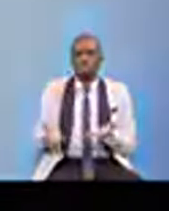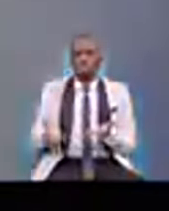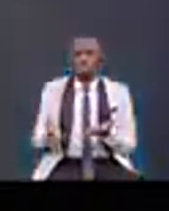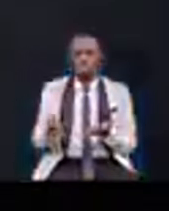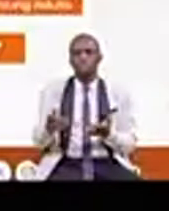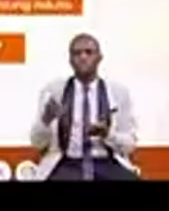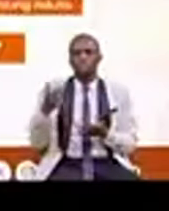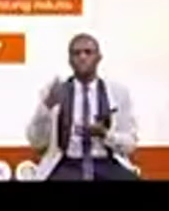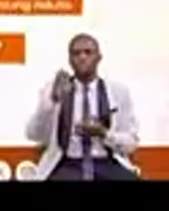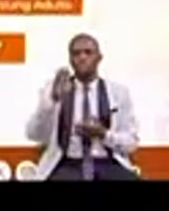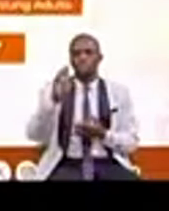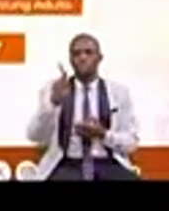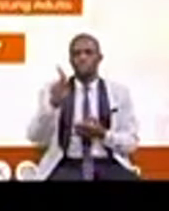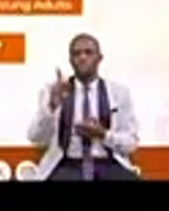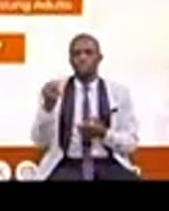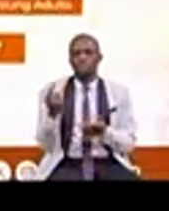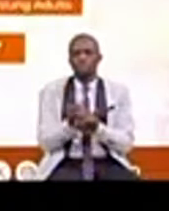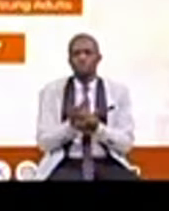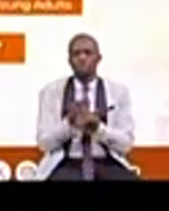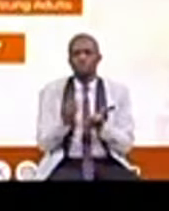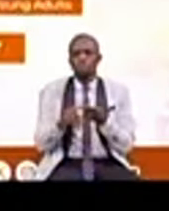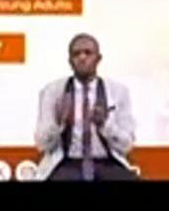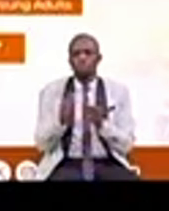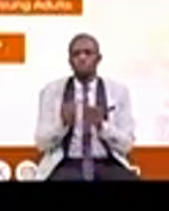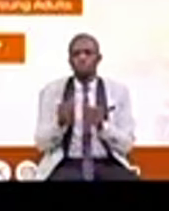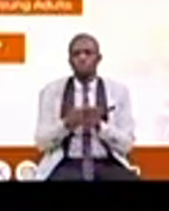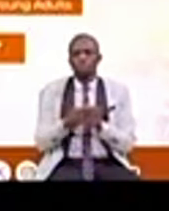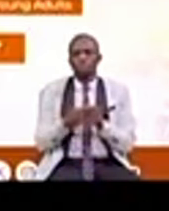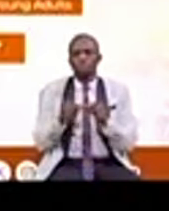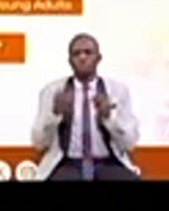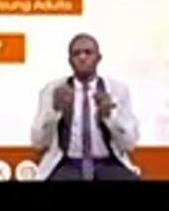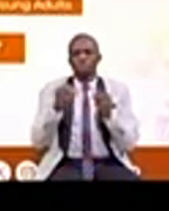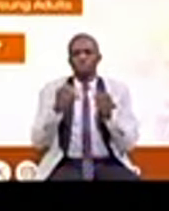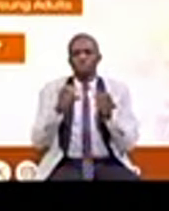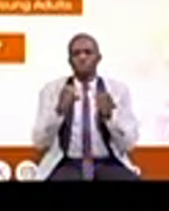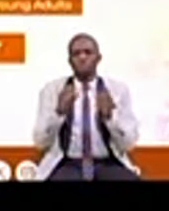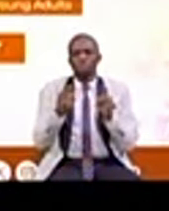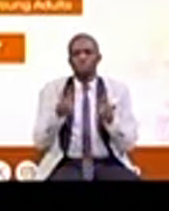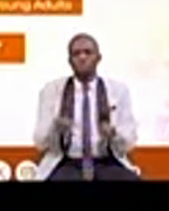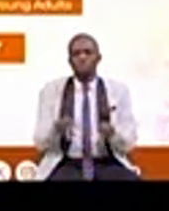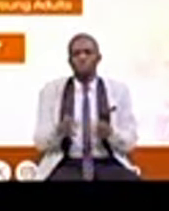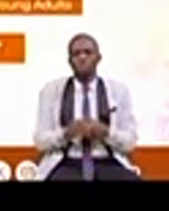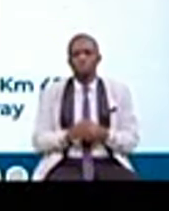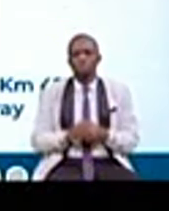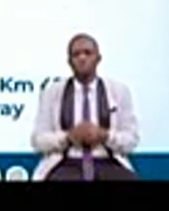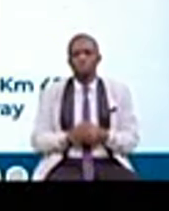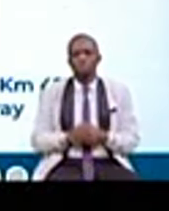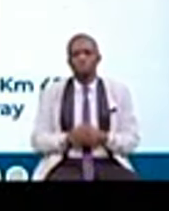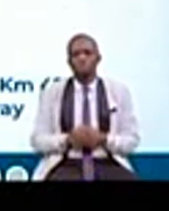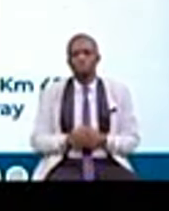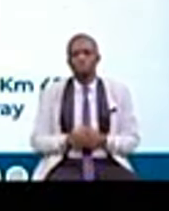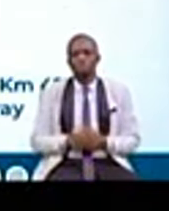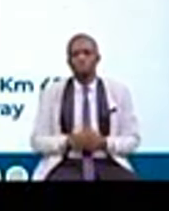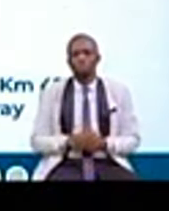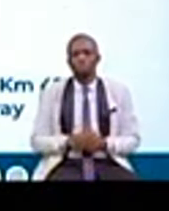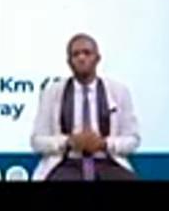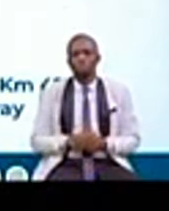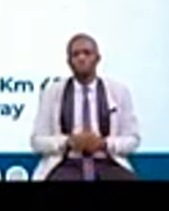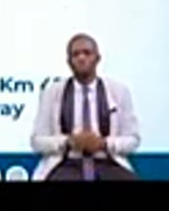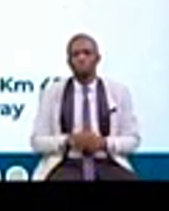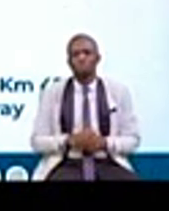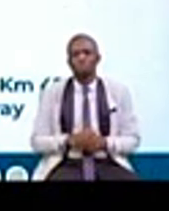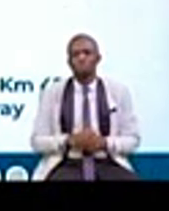oil. How is that possible? The witness of the Holy Spirit in the believer, in